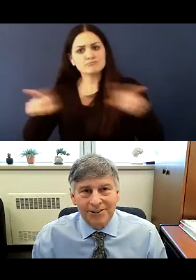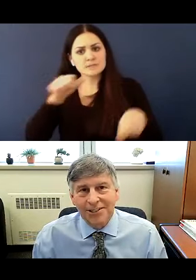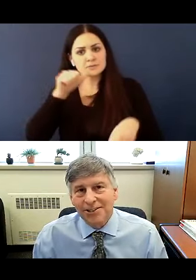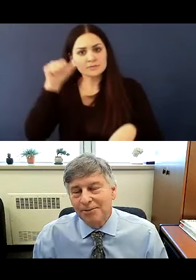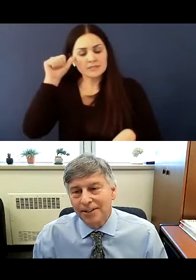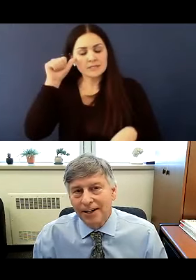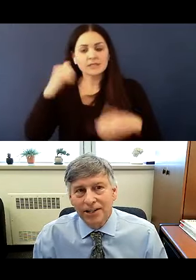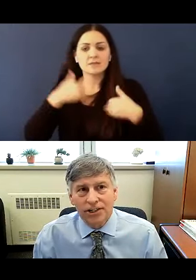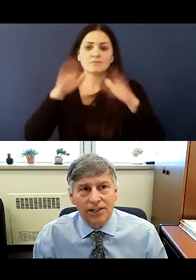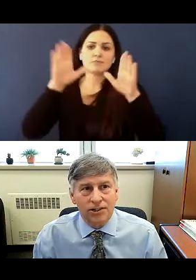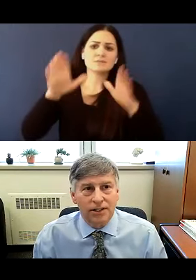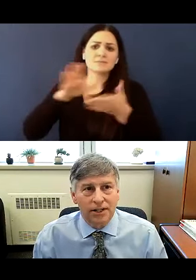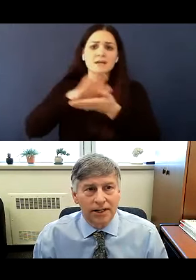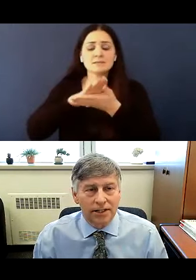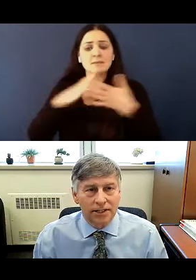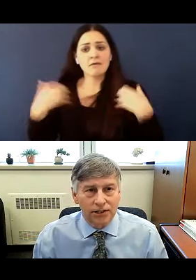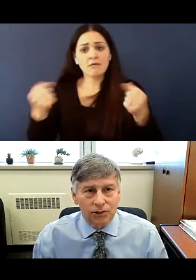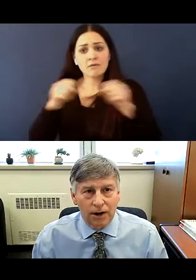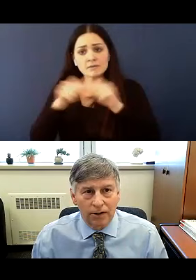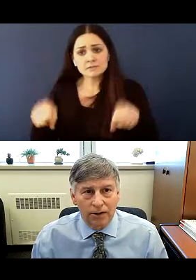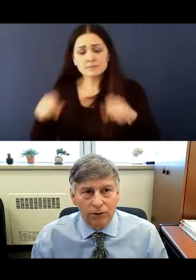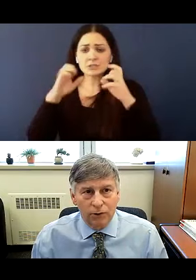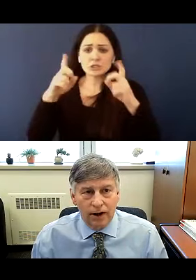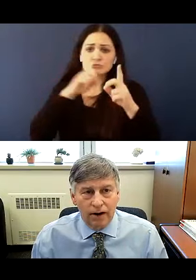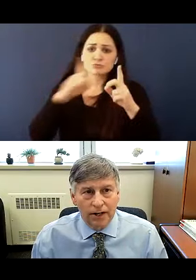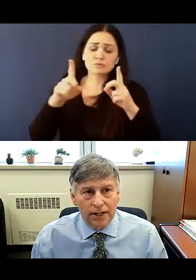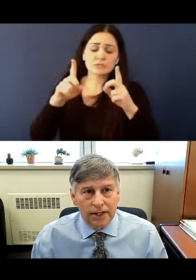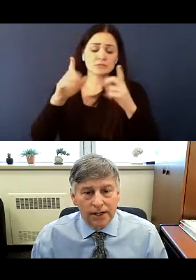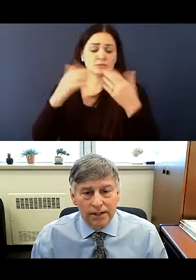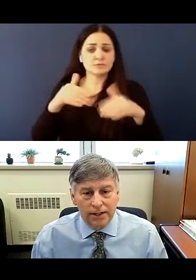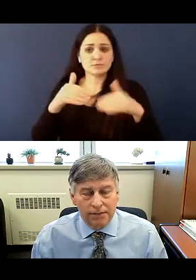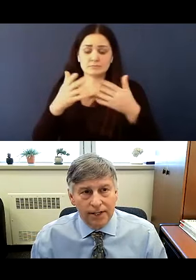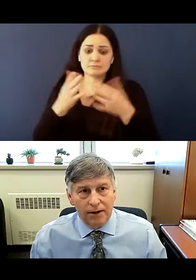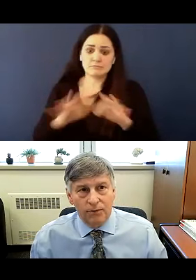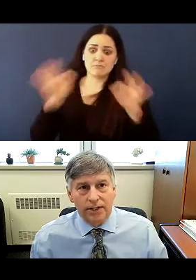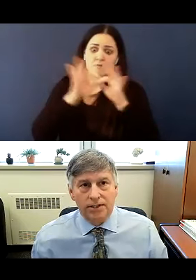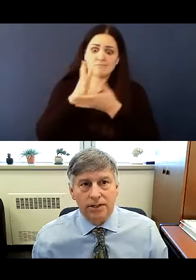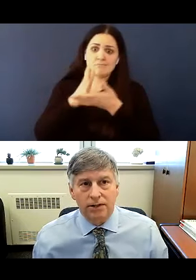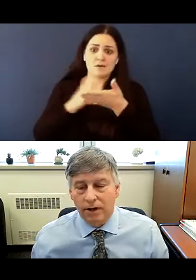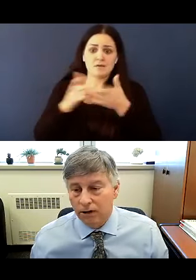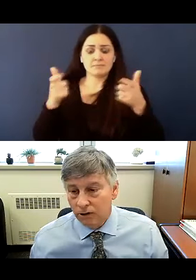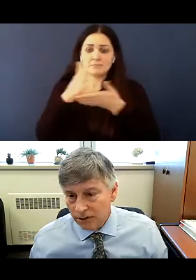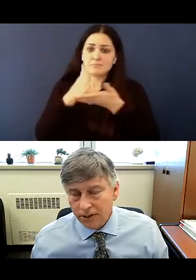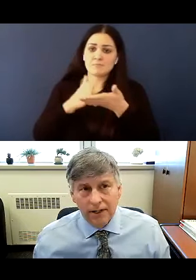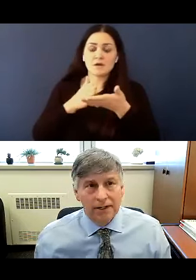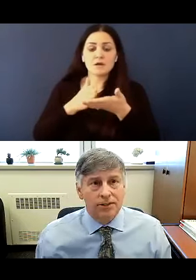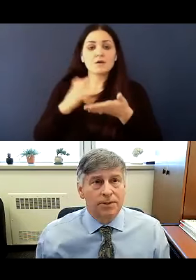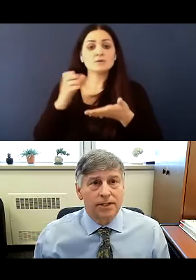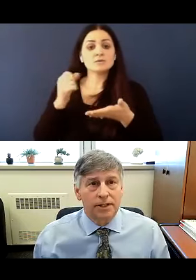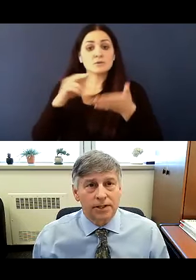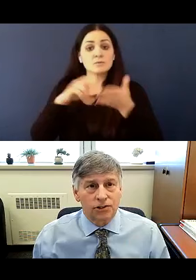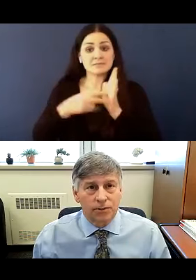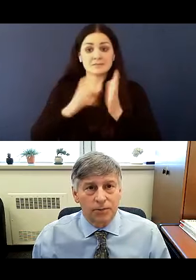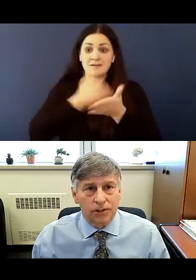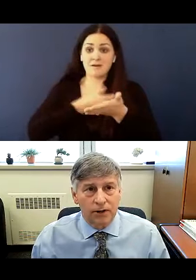academic health system, and education is an essential part of who we are. Given that, we consider our learners to